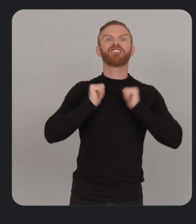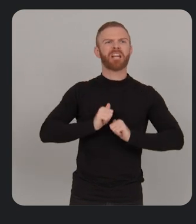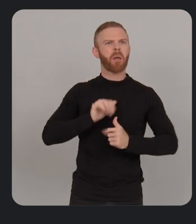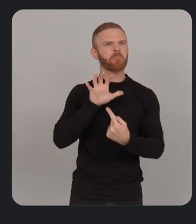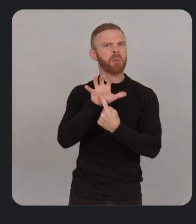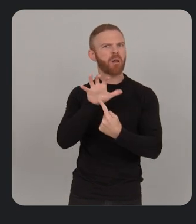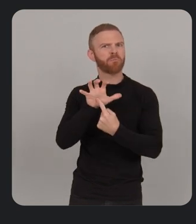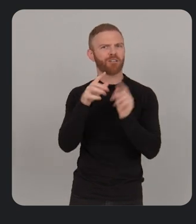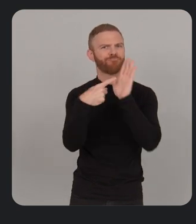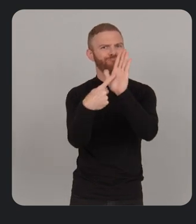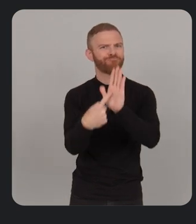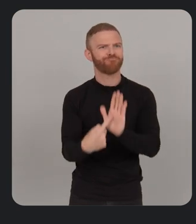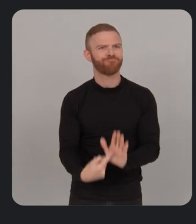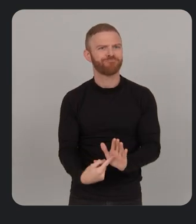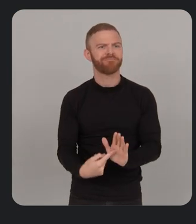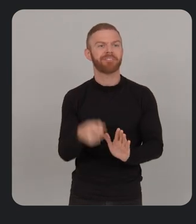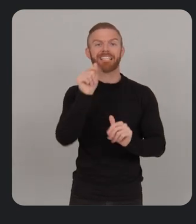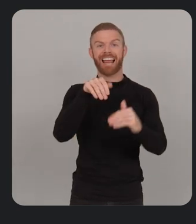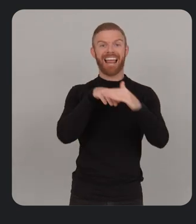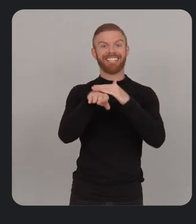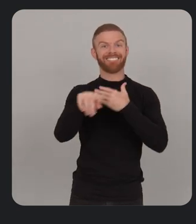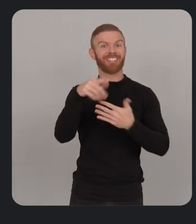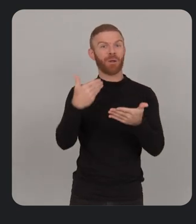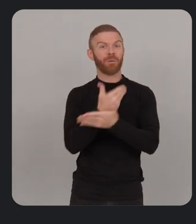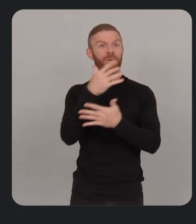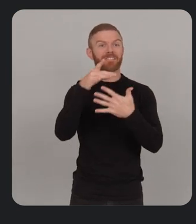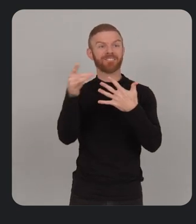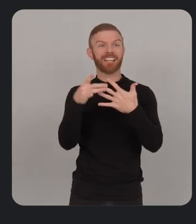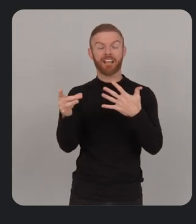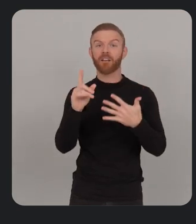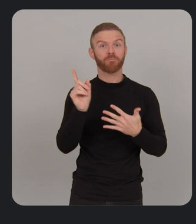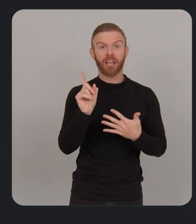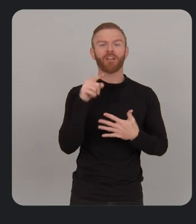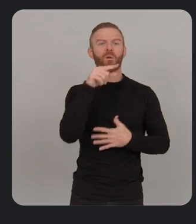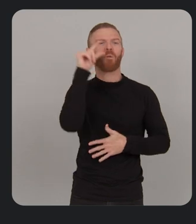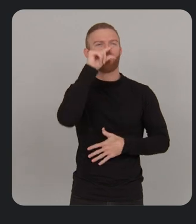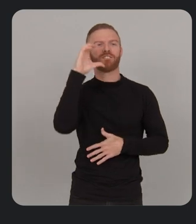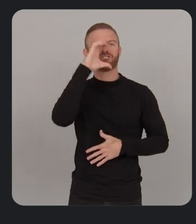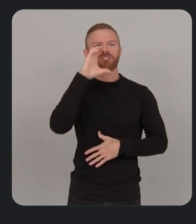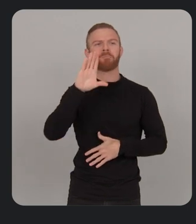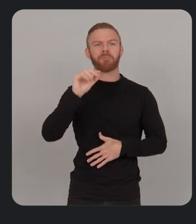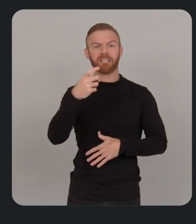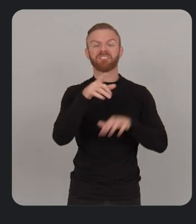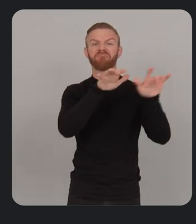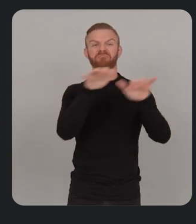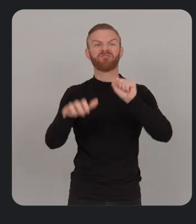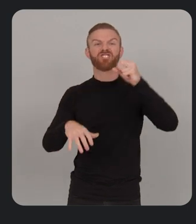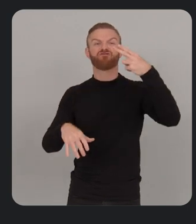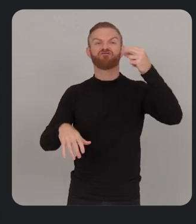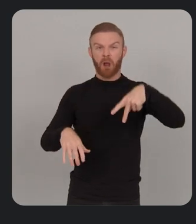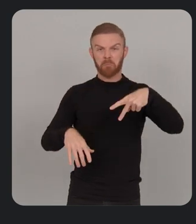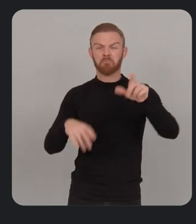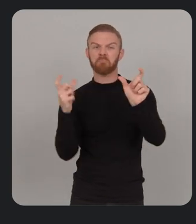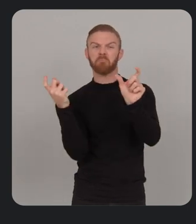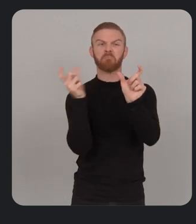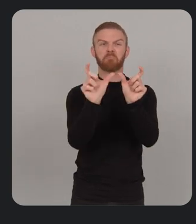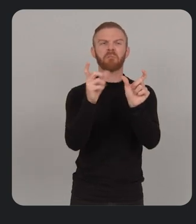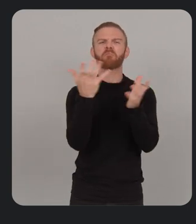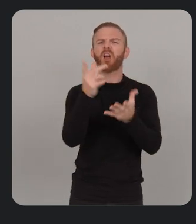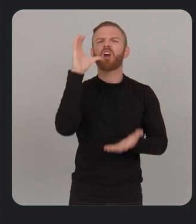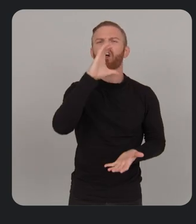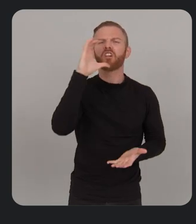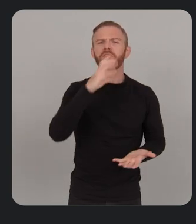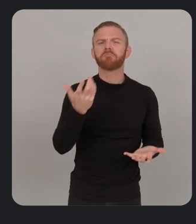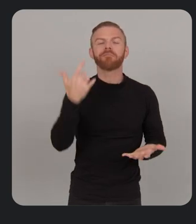you can access these new features on any google search box by adding shop followed by whatever you're looking for like